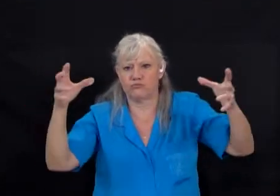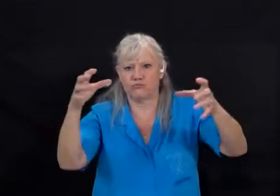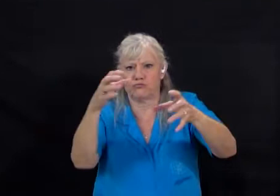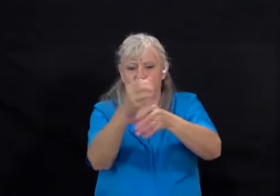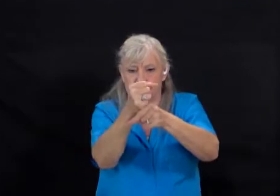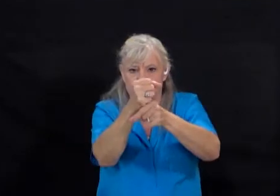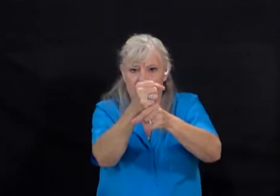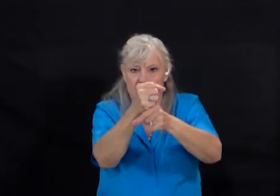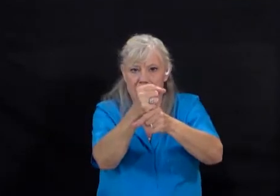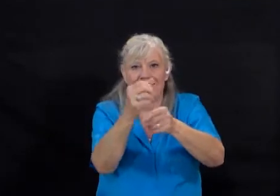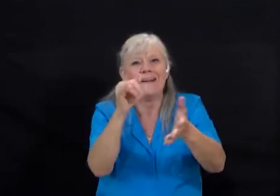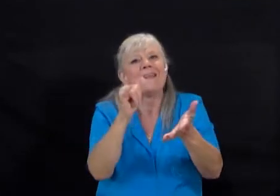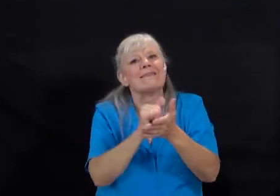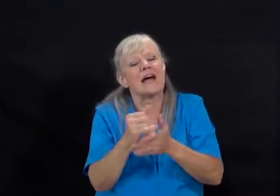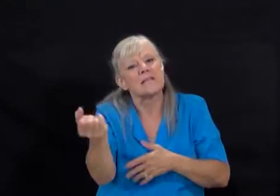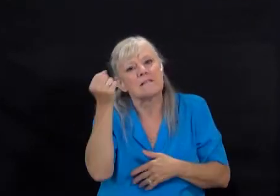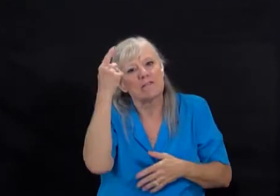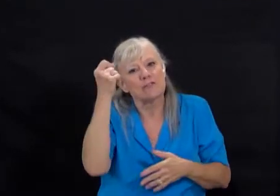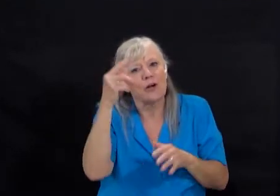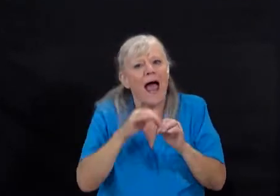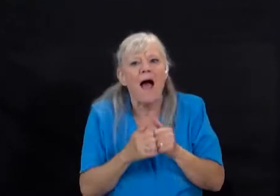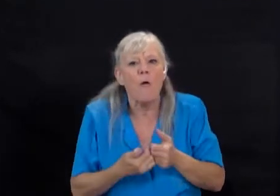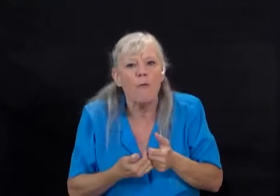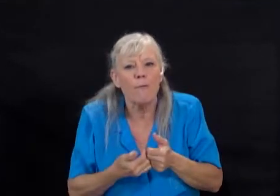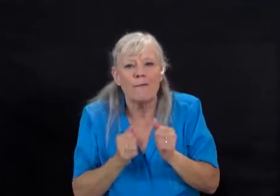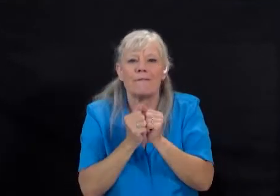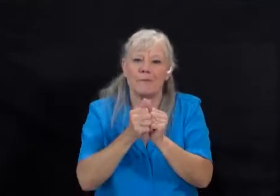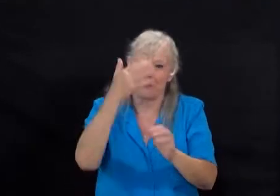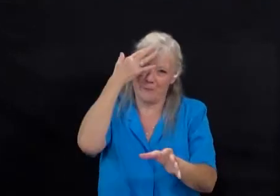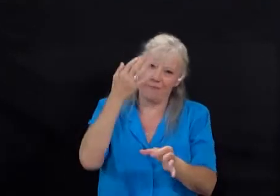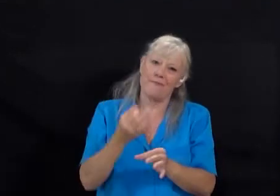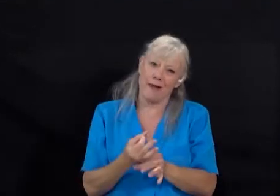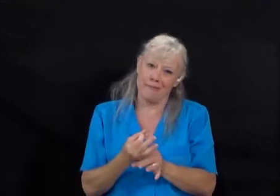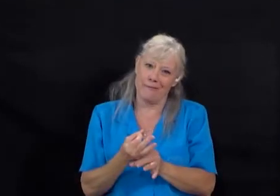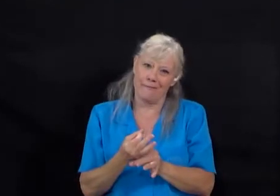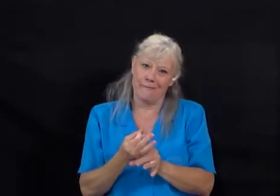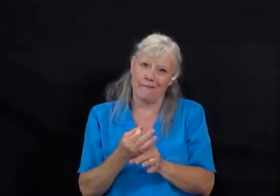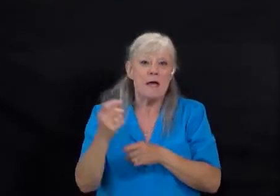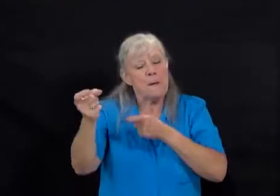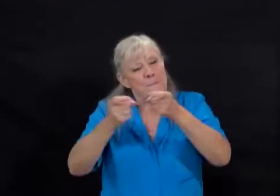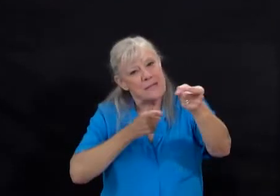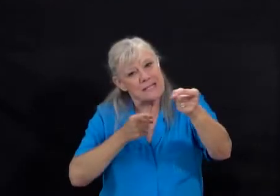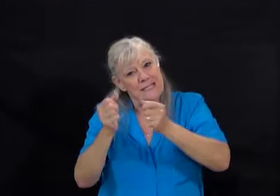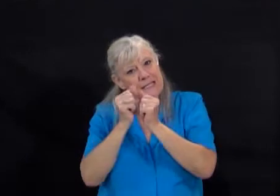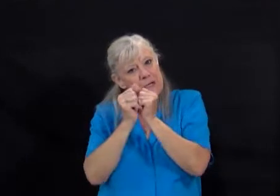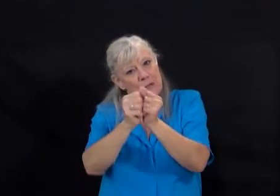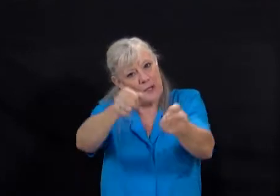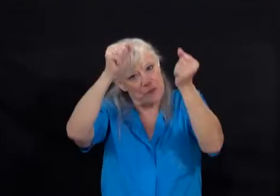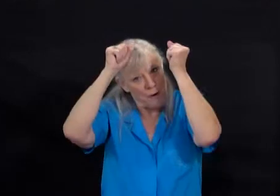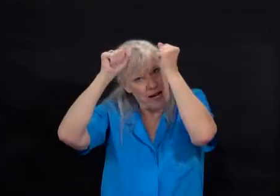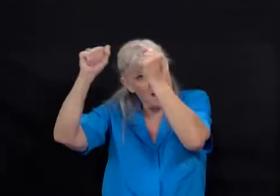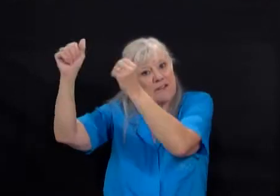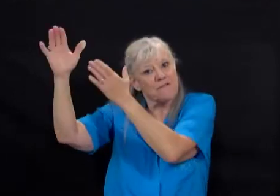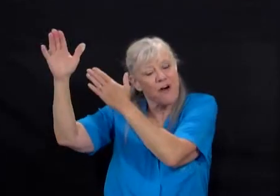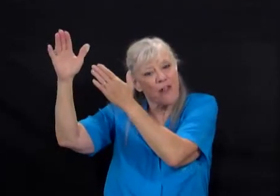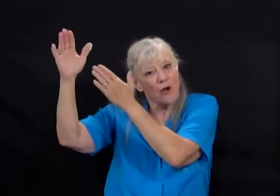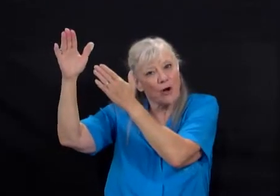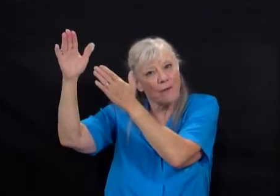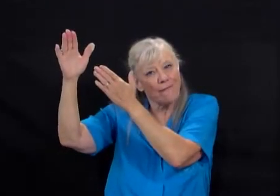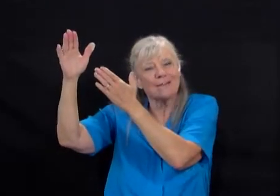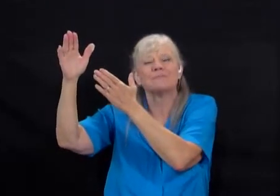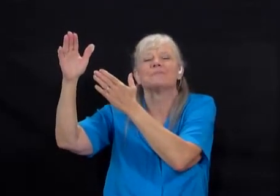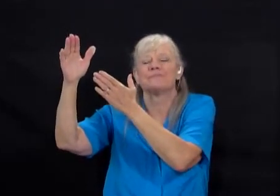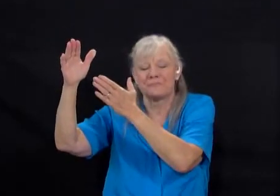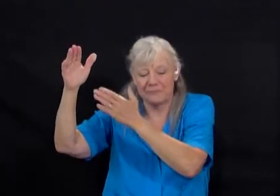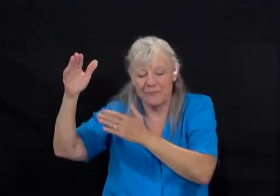to be understood by faith. Being seated at the right hand of the Father is the fulfillment